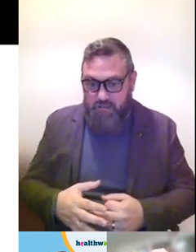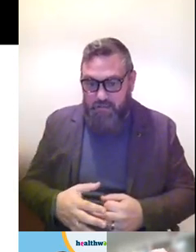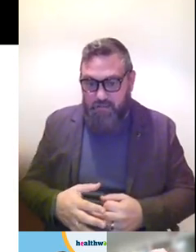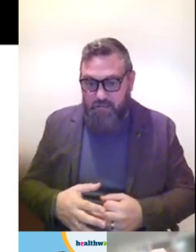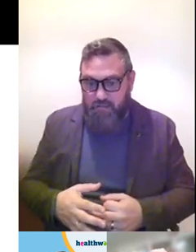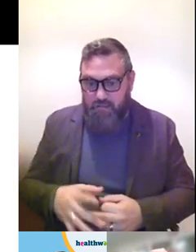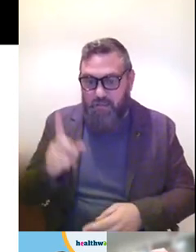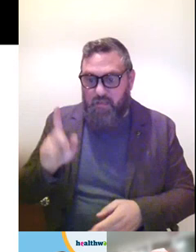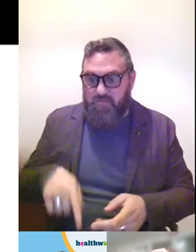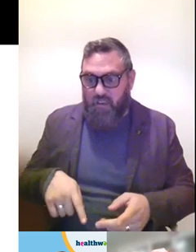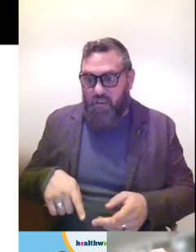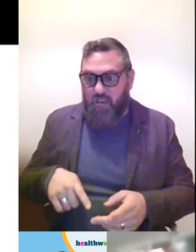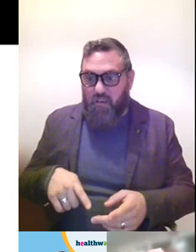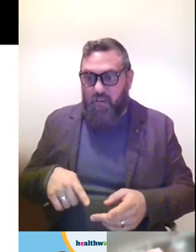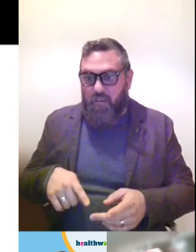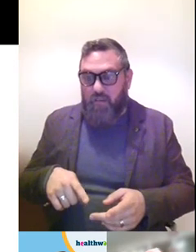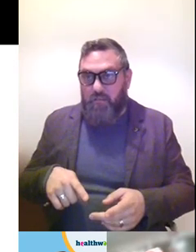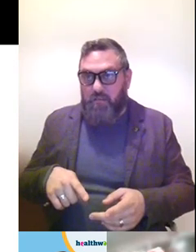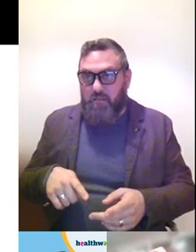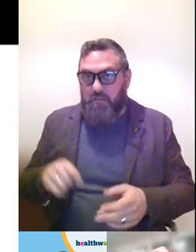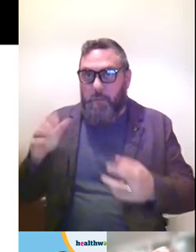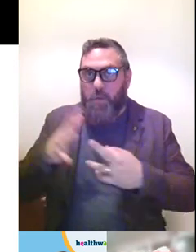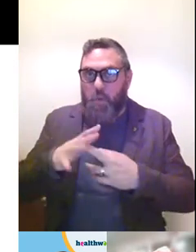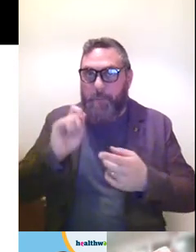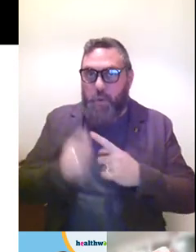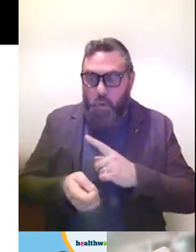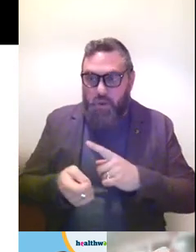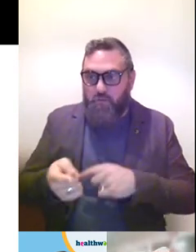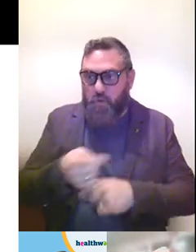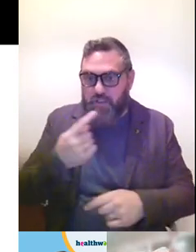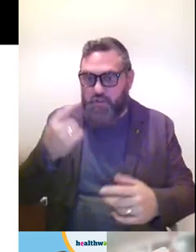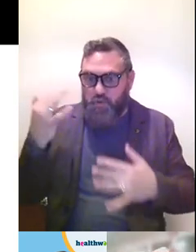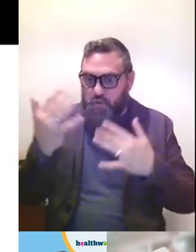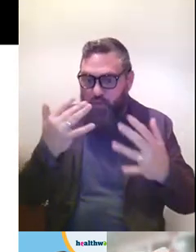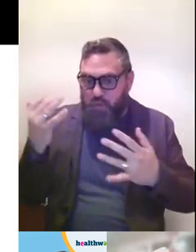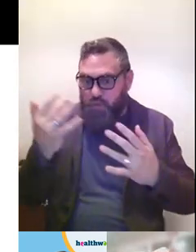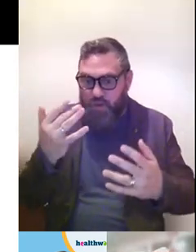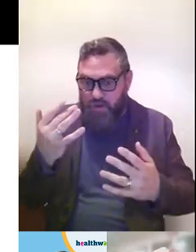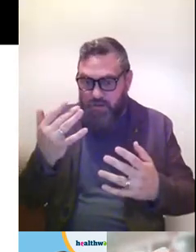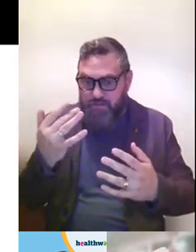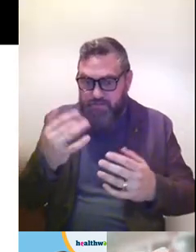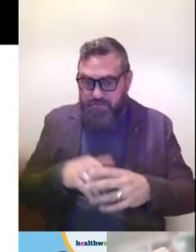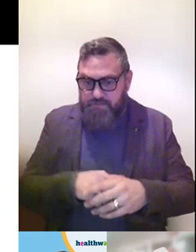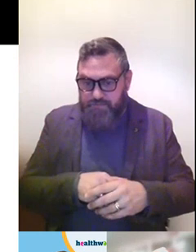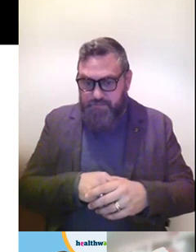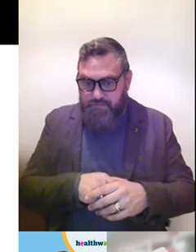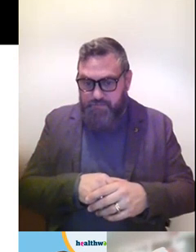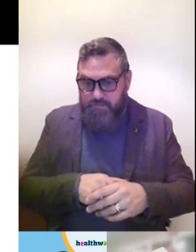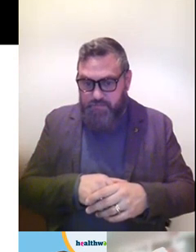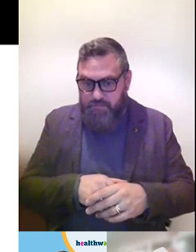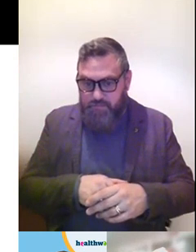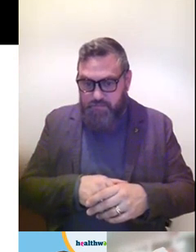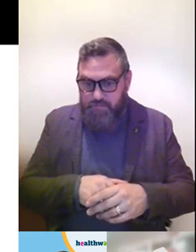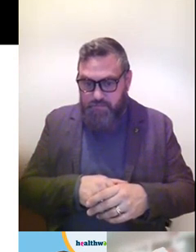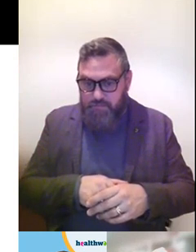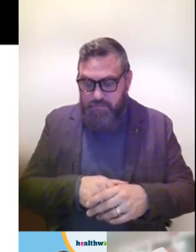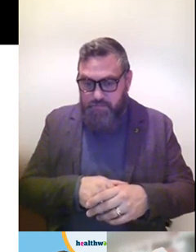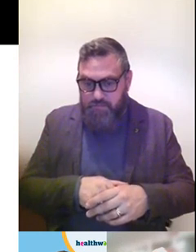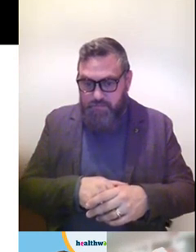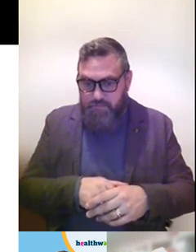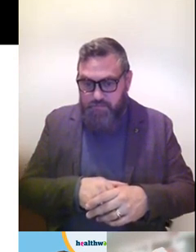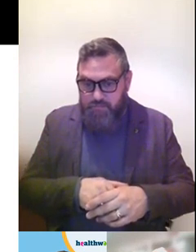important points to make. And important points for us to reflect on as we deliver this strategy.